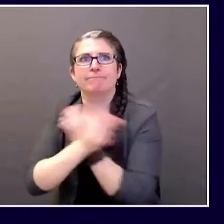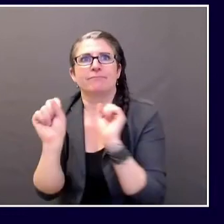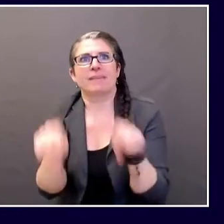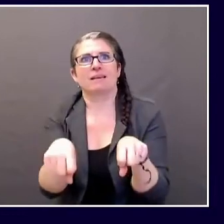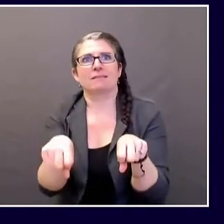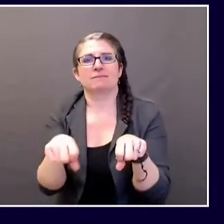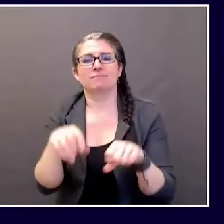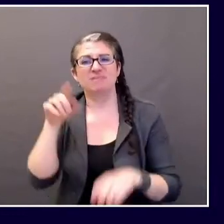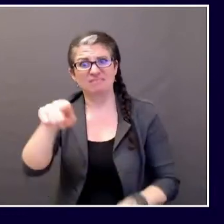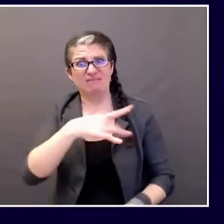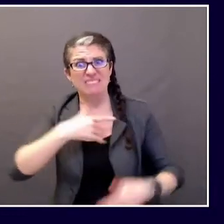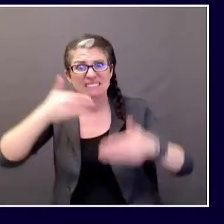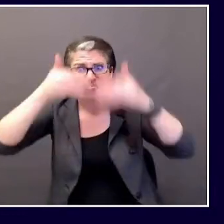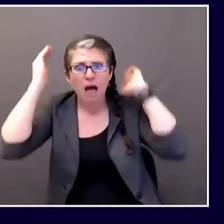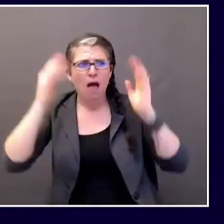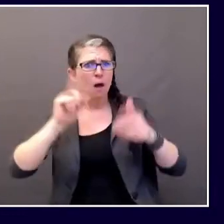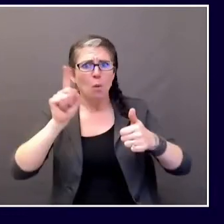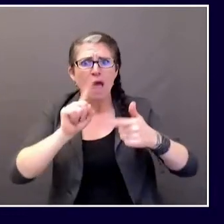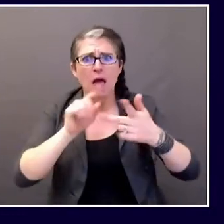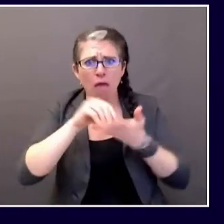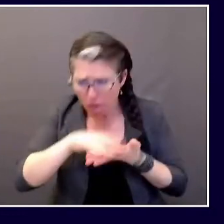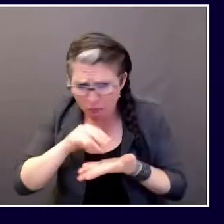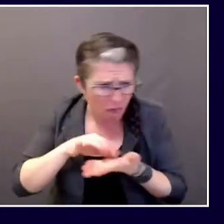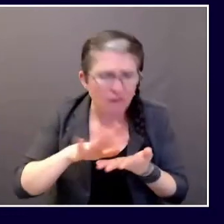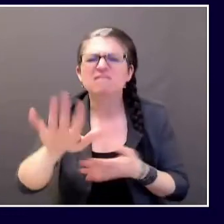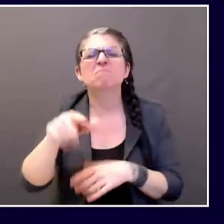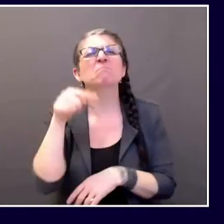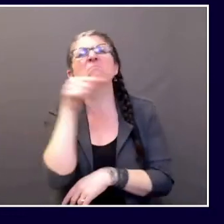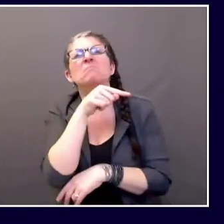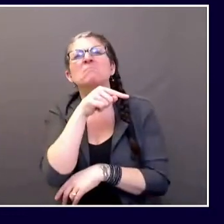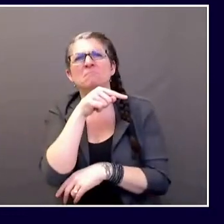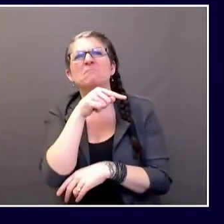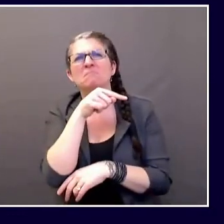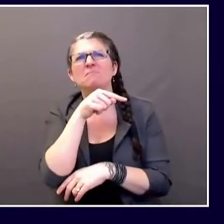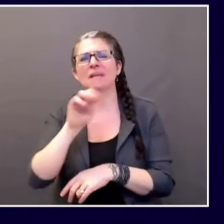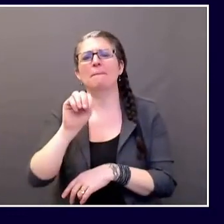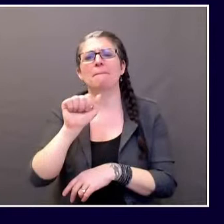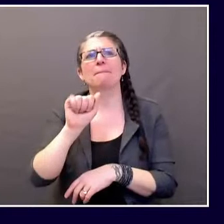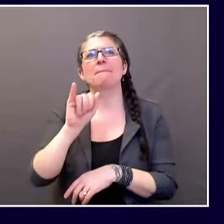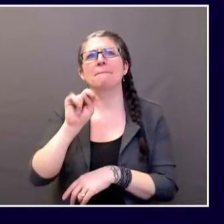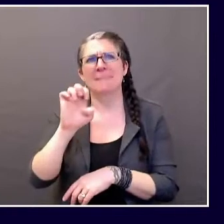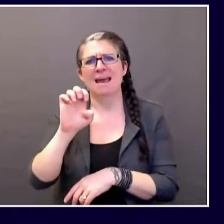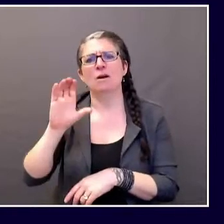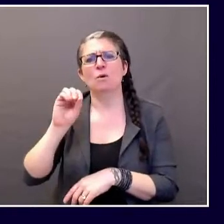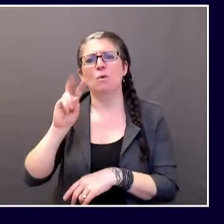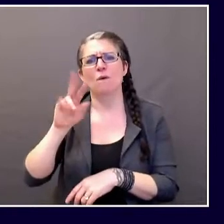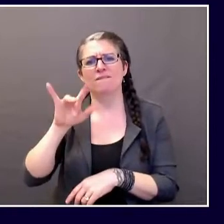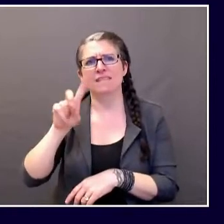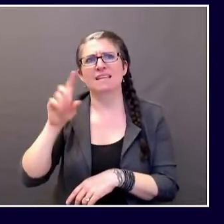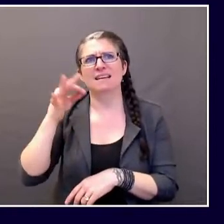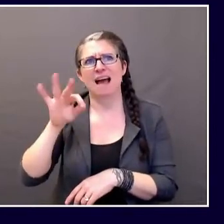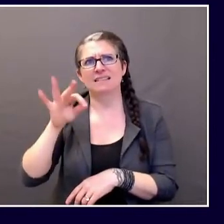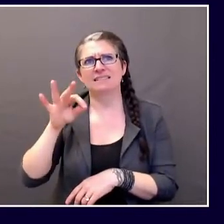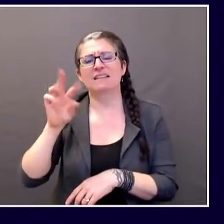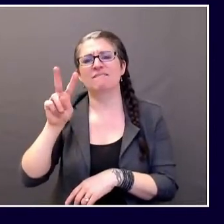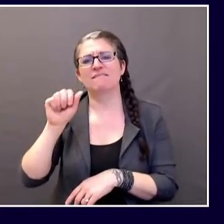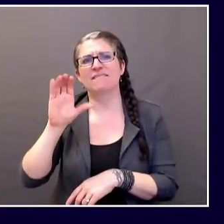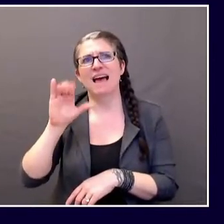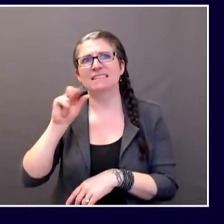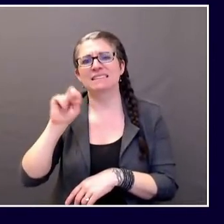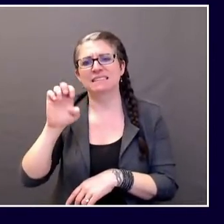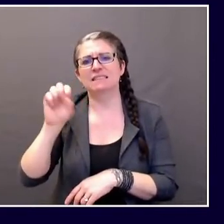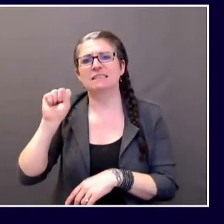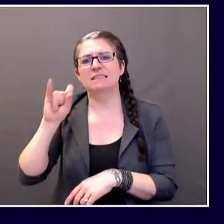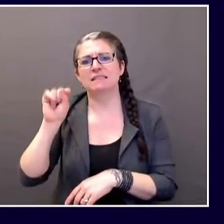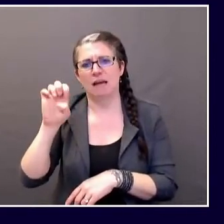COVID-19 vaccine sites. And again, it's all by appointment only, as we're trying to make sure that people can get their vaccines as efficiently and